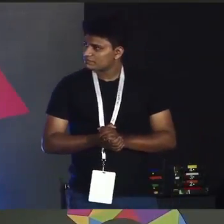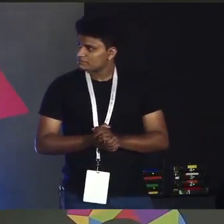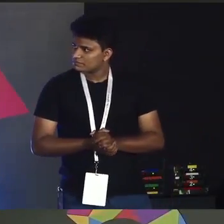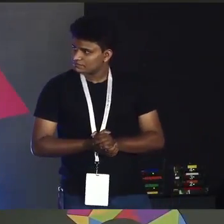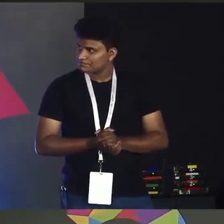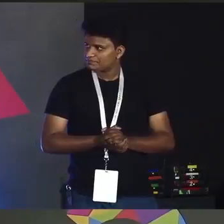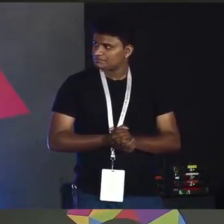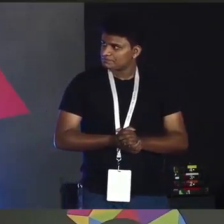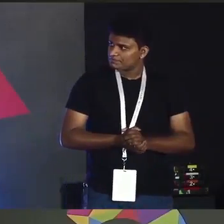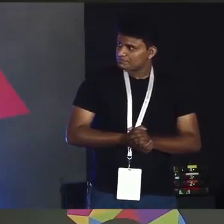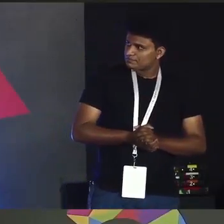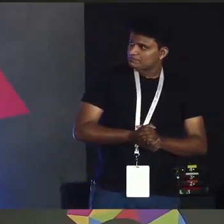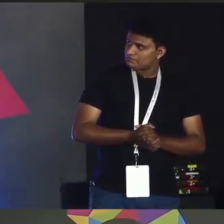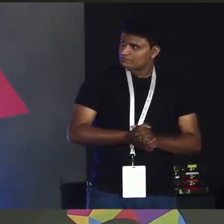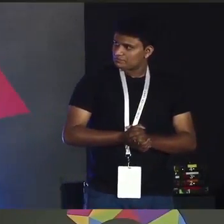people.